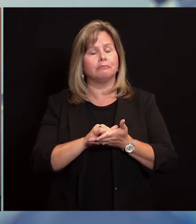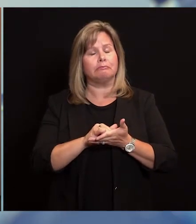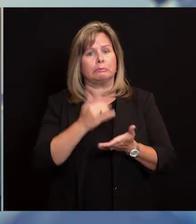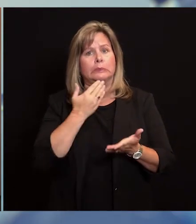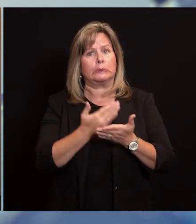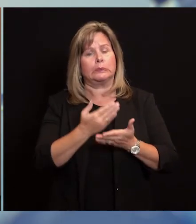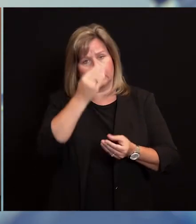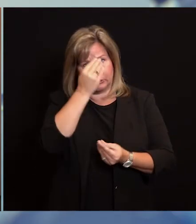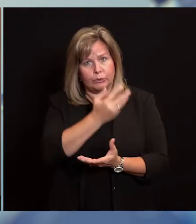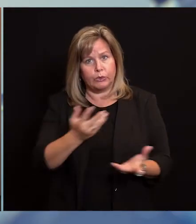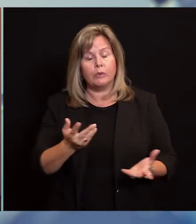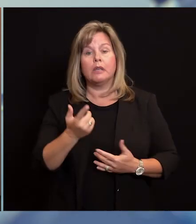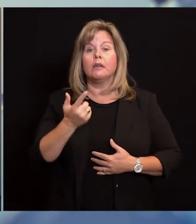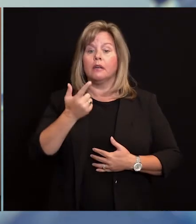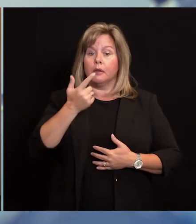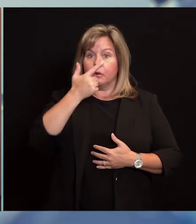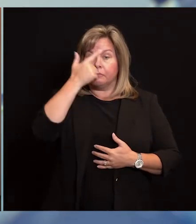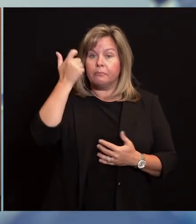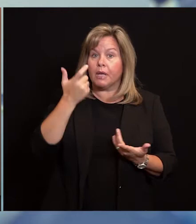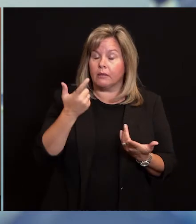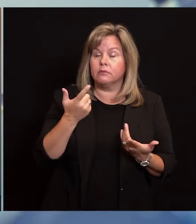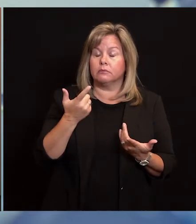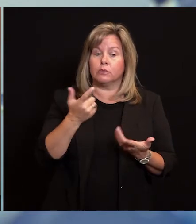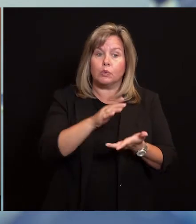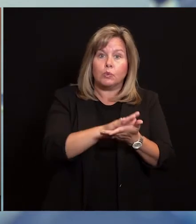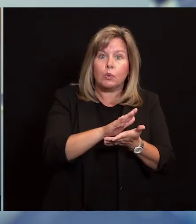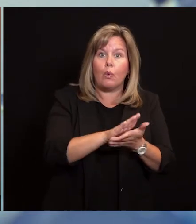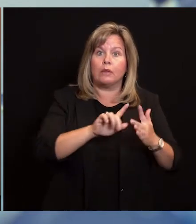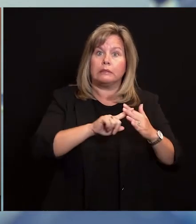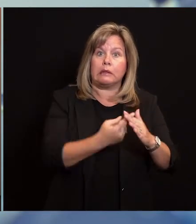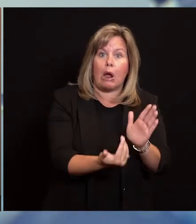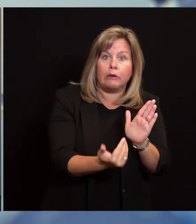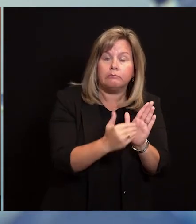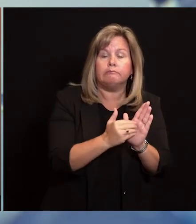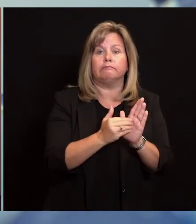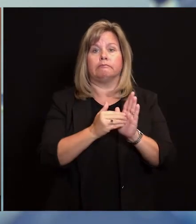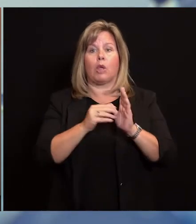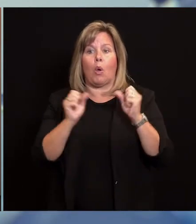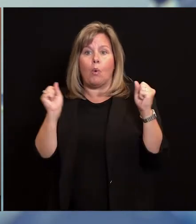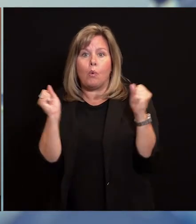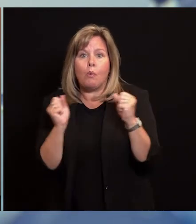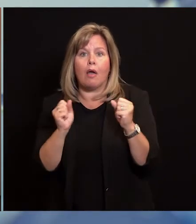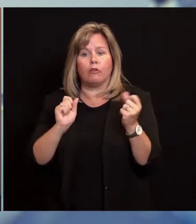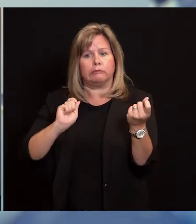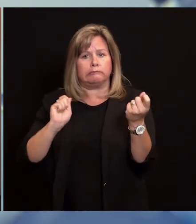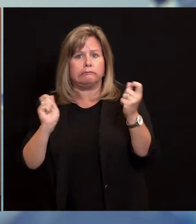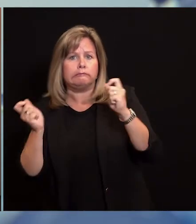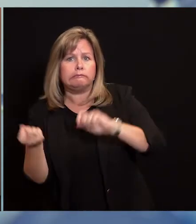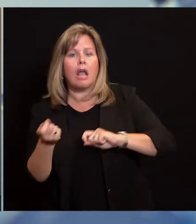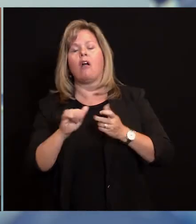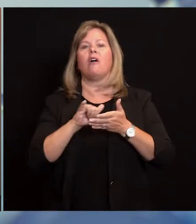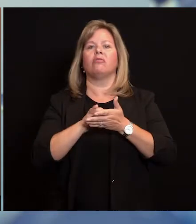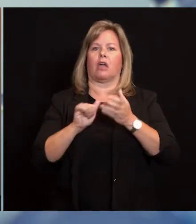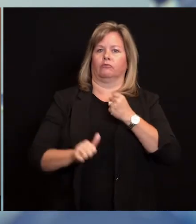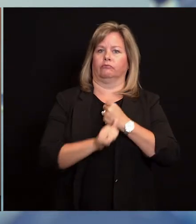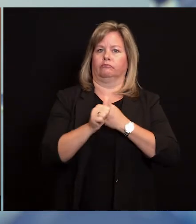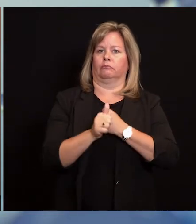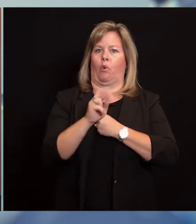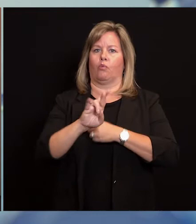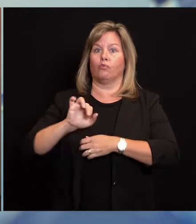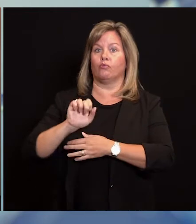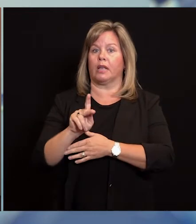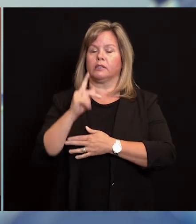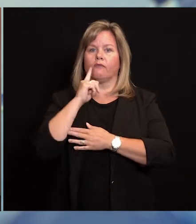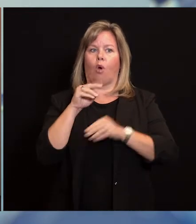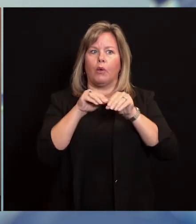as schools are restarting and the weather is changing. We know these are risk factors for the transmission of COVID-19, and